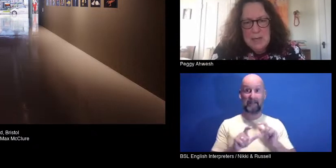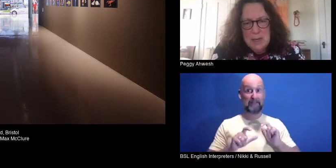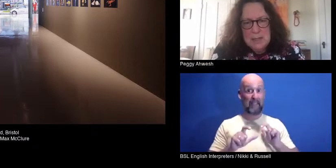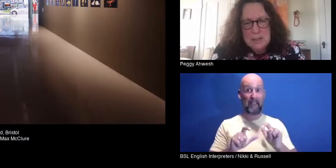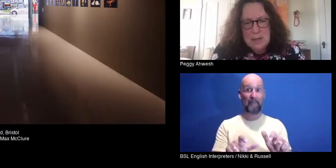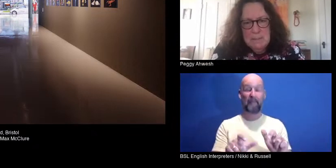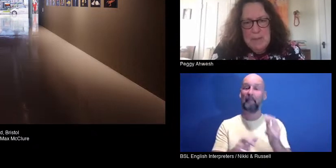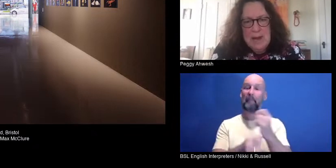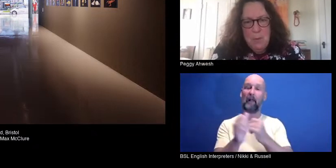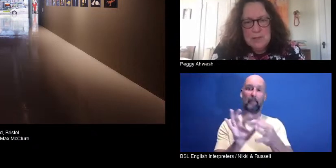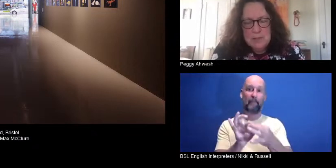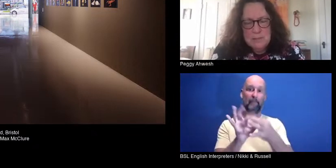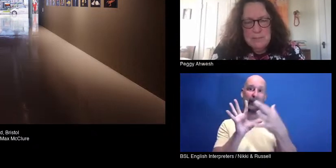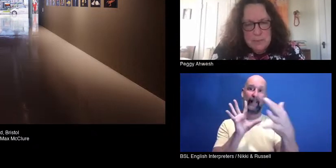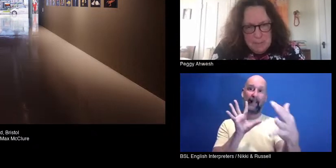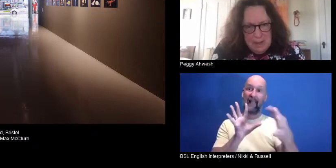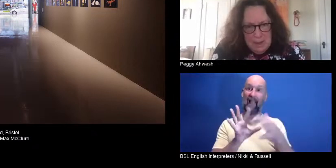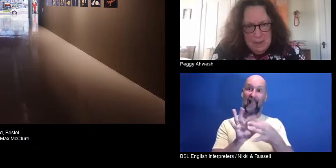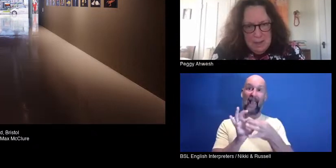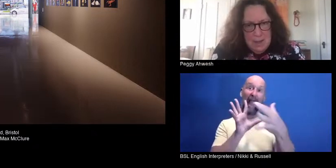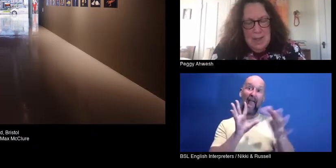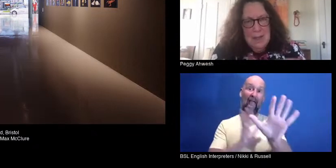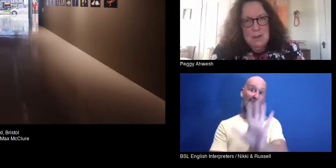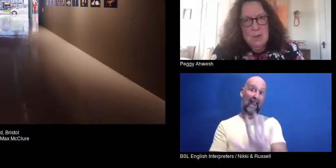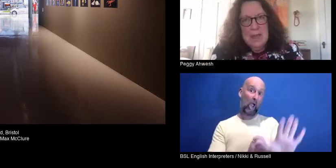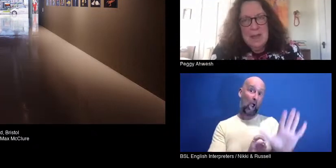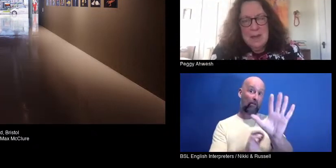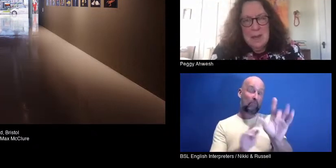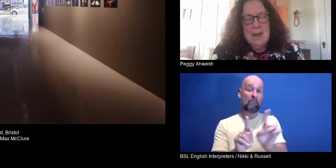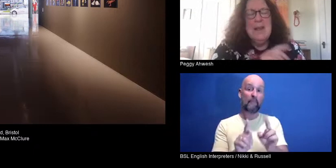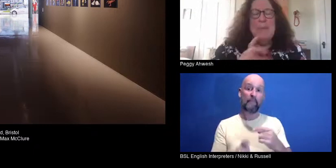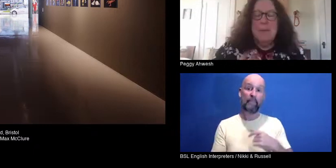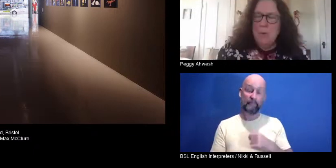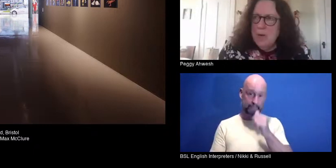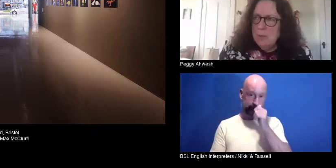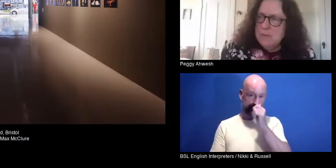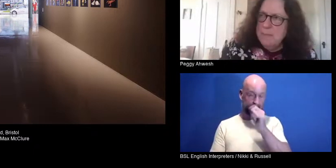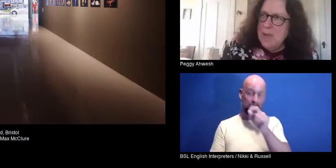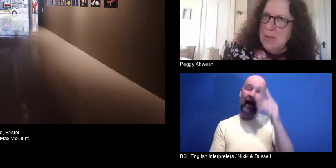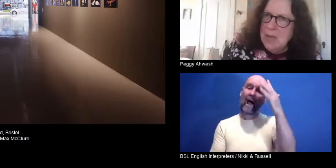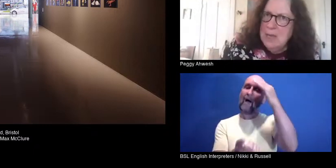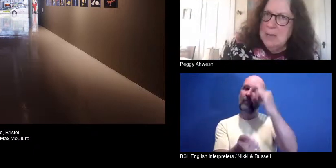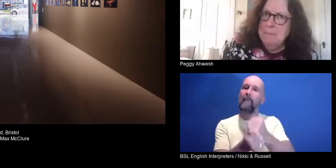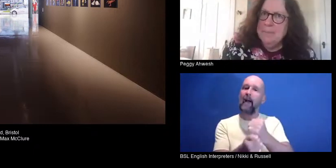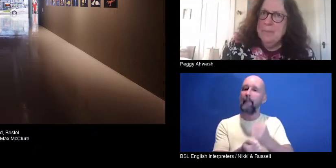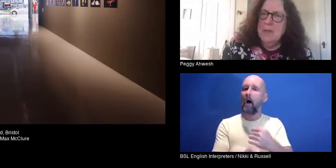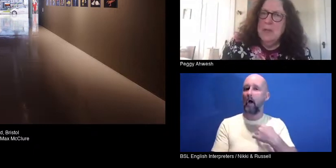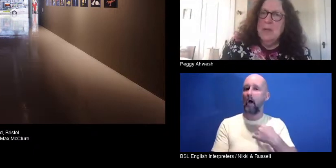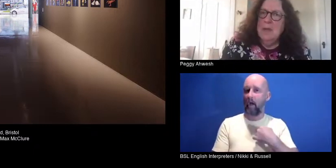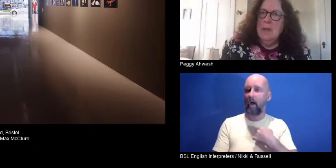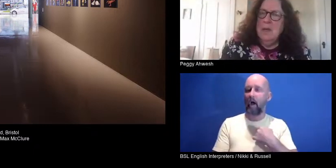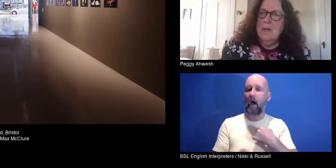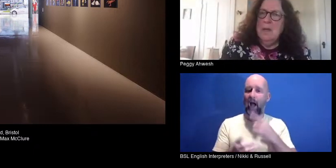alien in many ways to me. And looking at, like, I remember when I was making